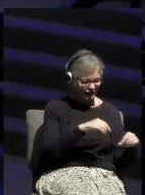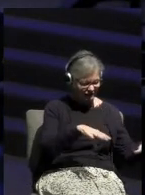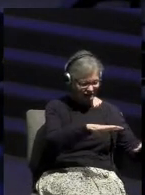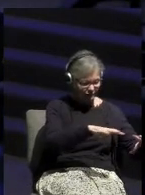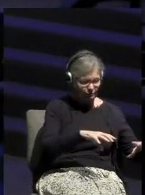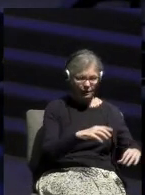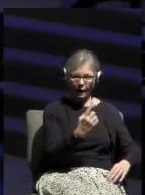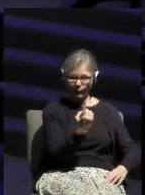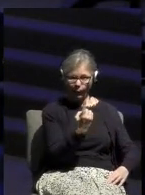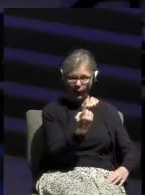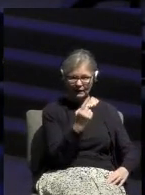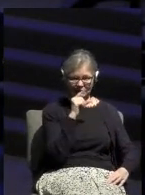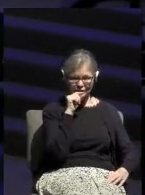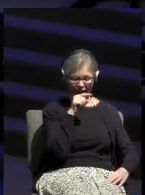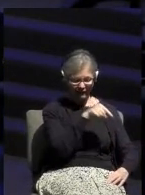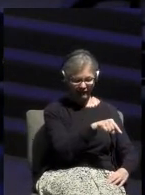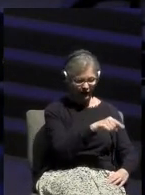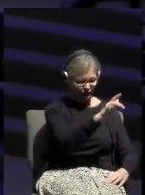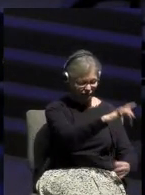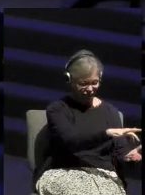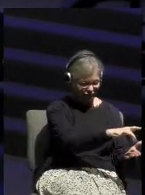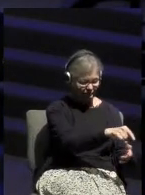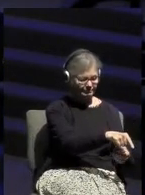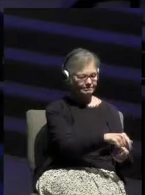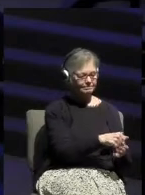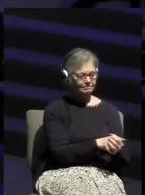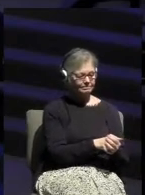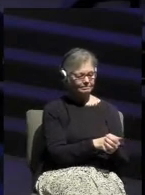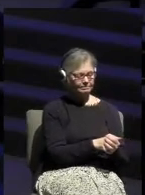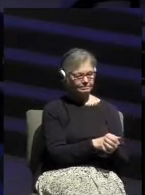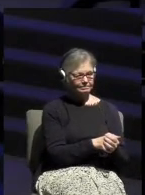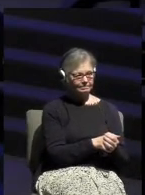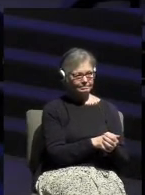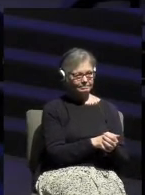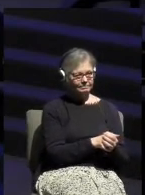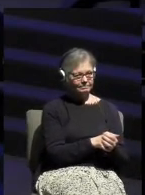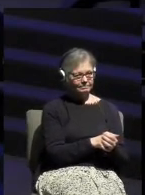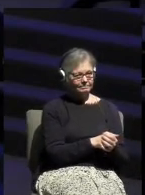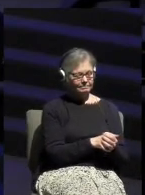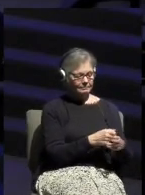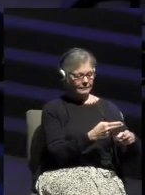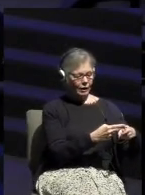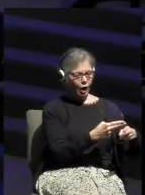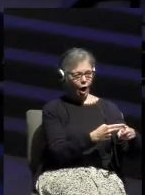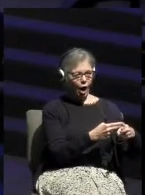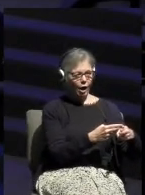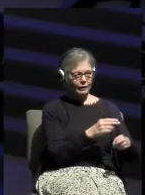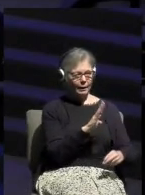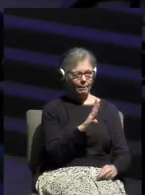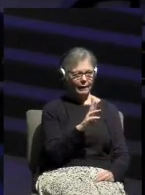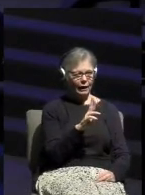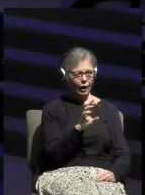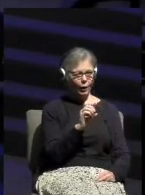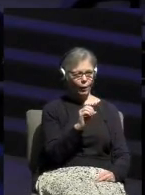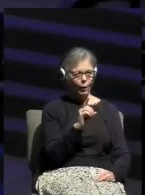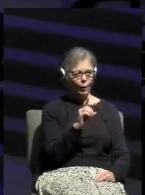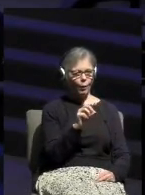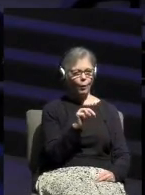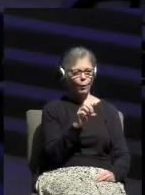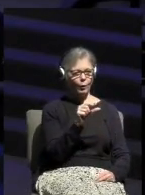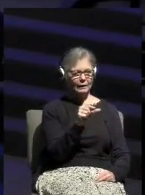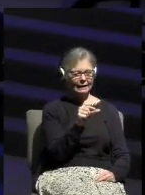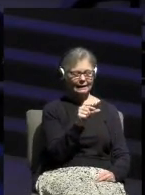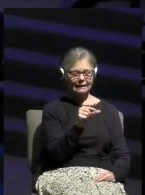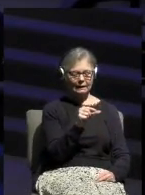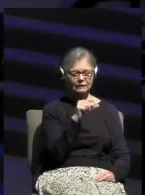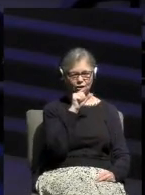it's in them, right? It's, and we have what's called a brooding chicken. It's